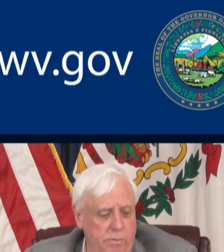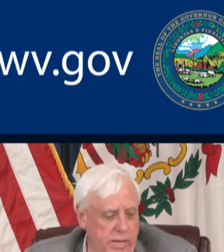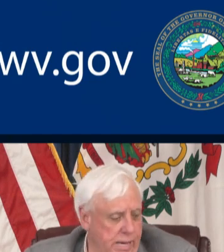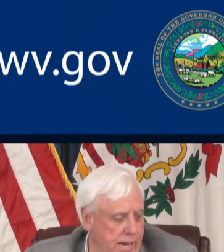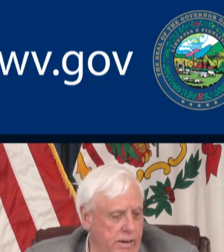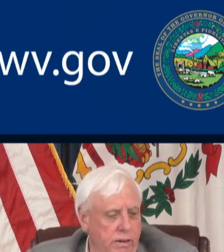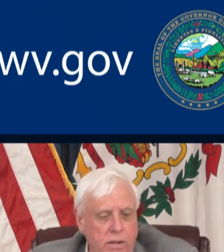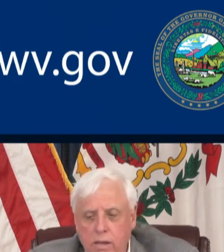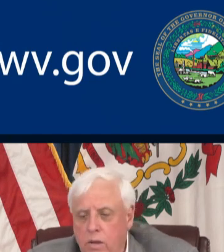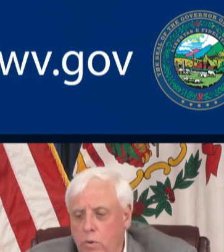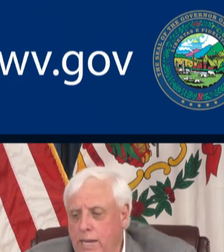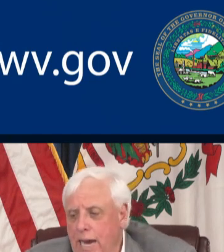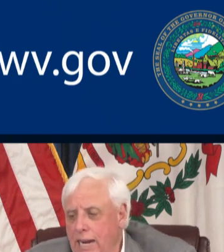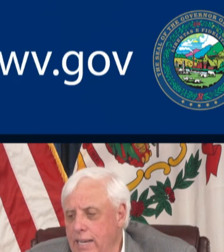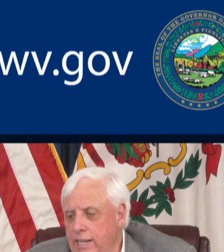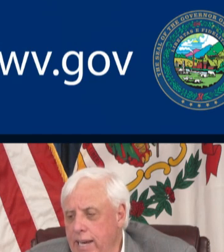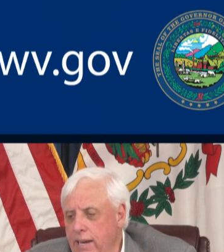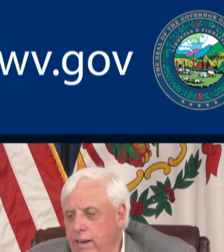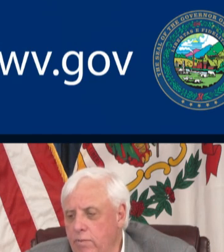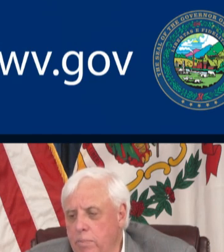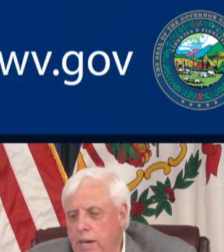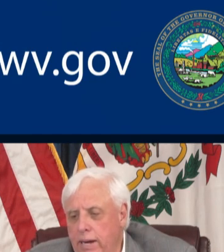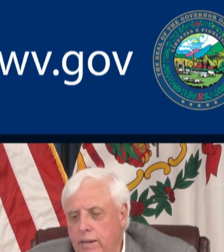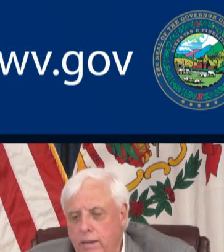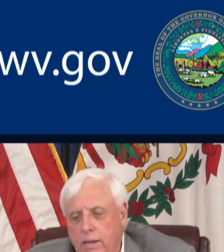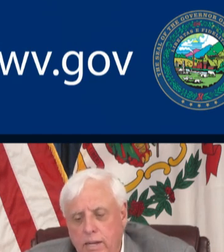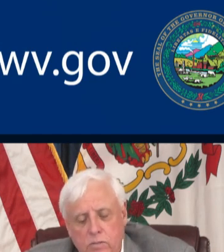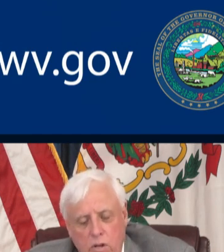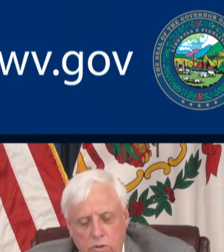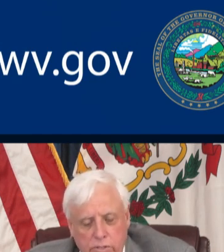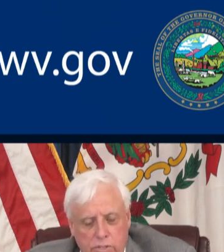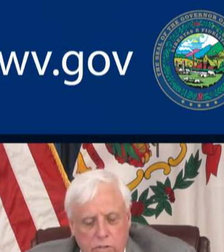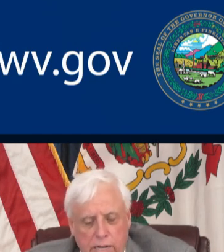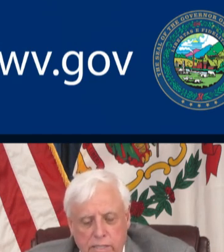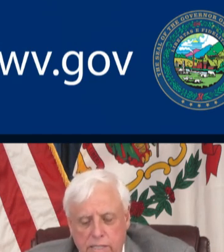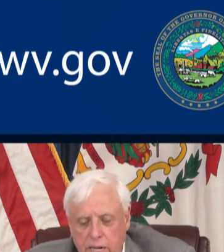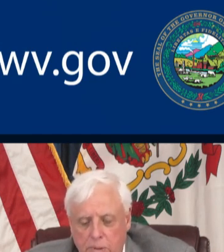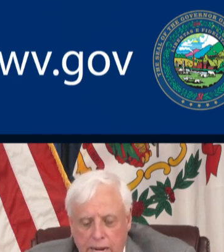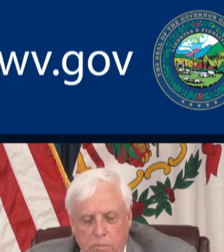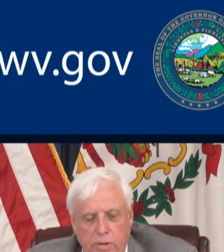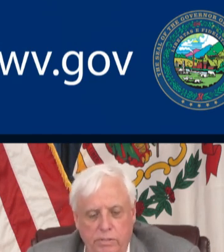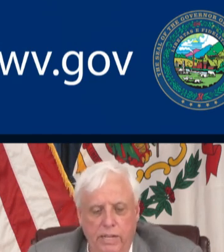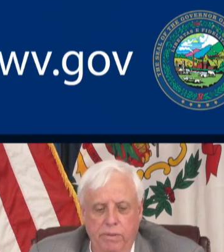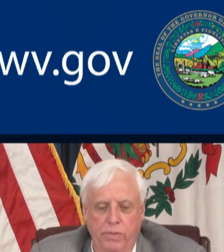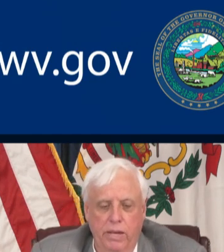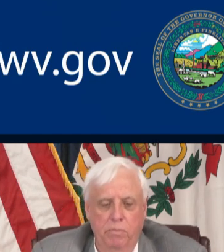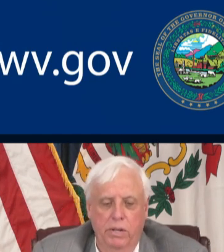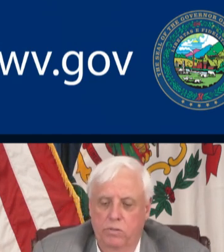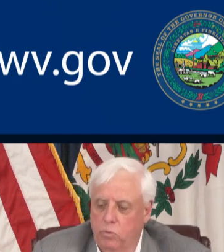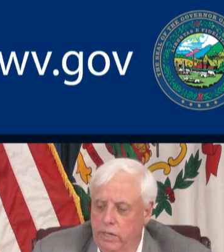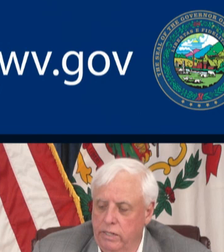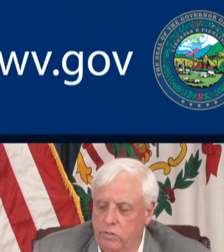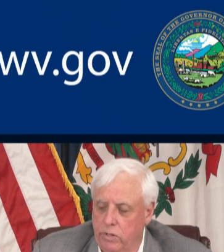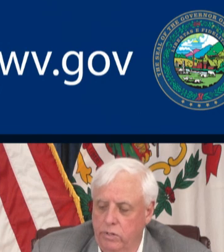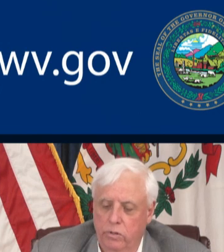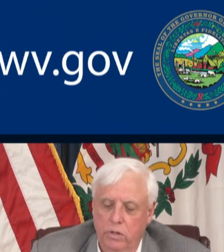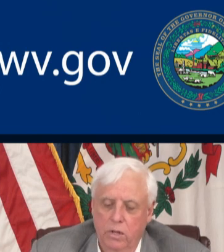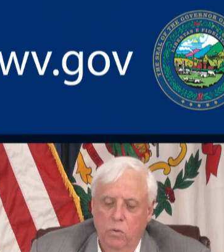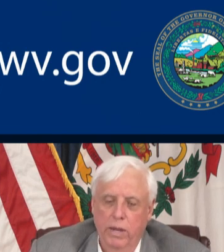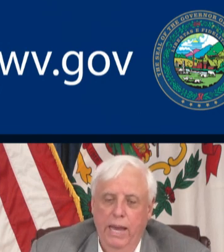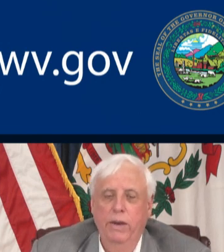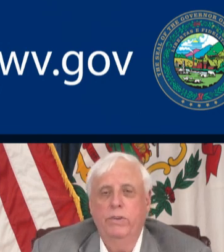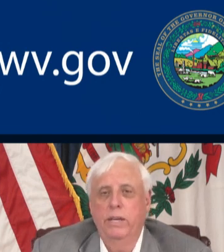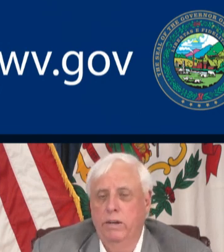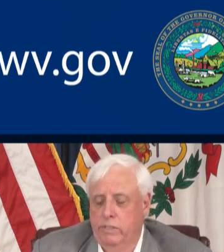census to be counted. We've got to get counted, everybody. That's all there is to it. I just keep hammering the same thing, but it's really true.